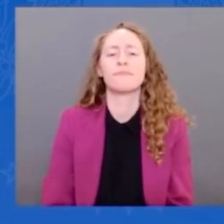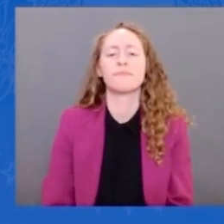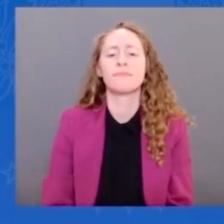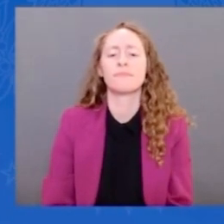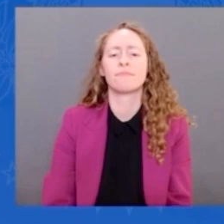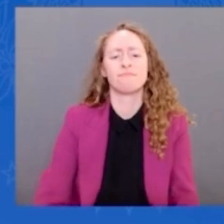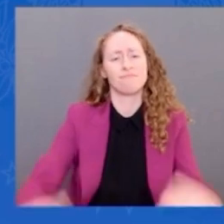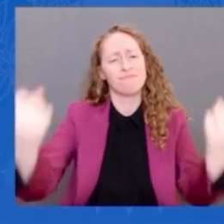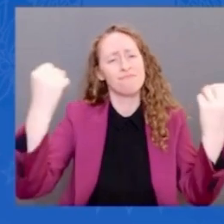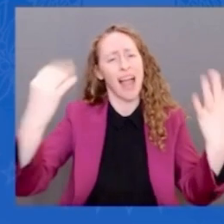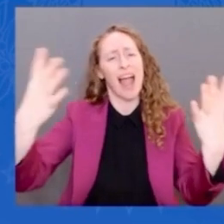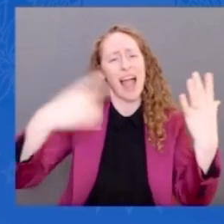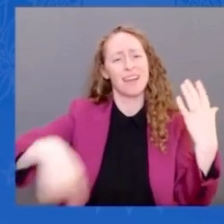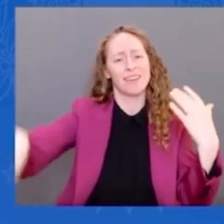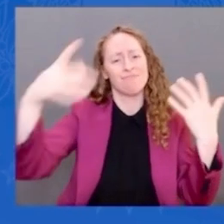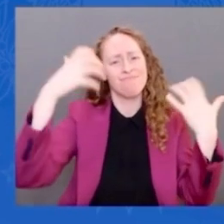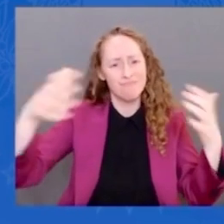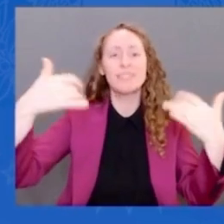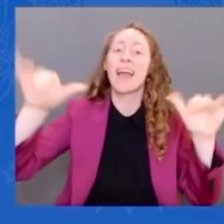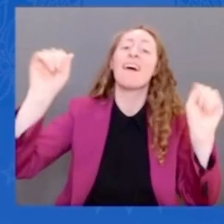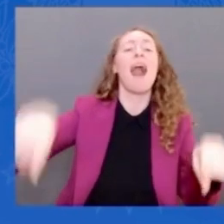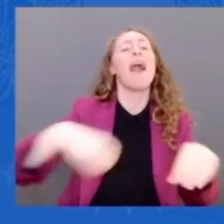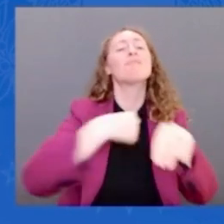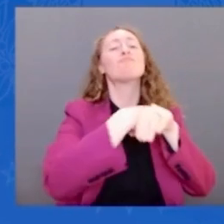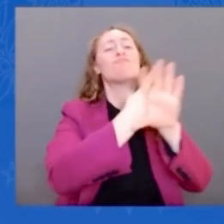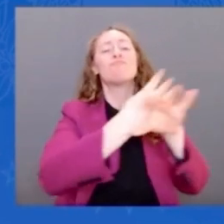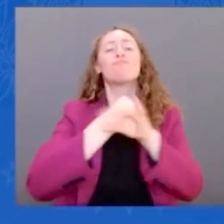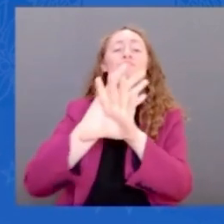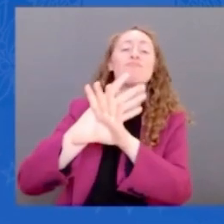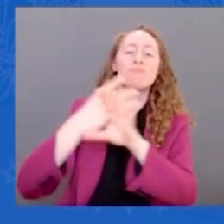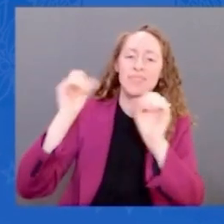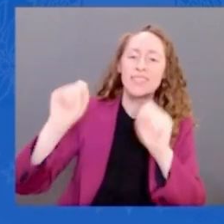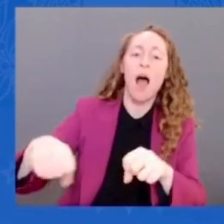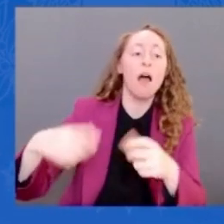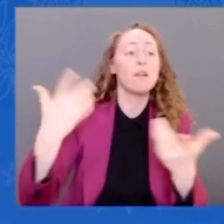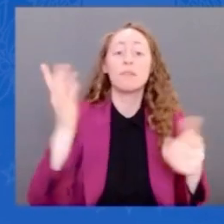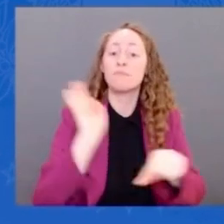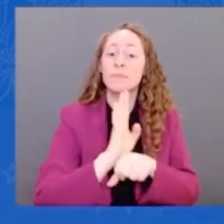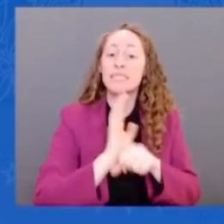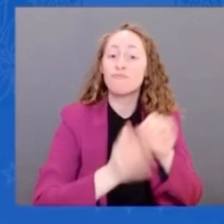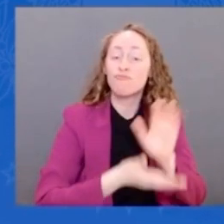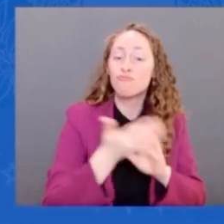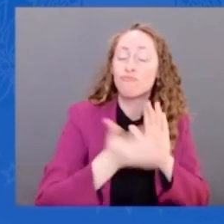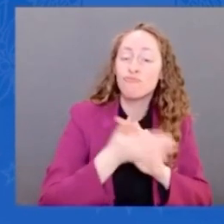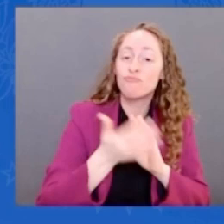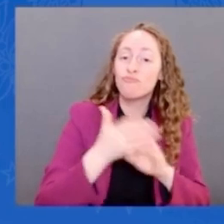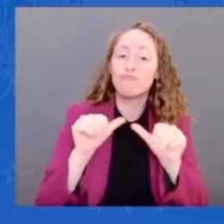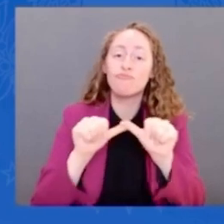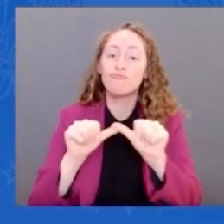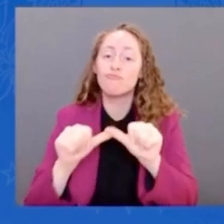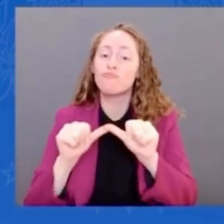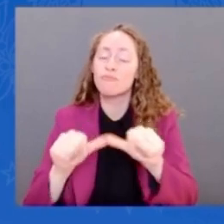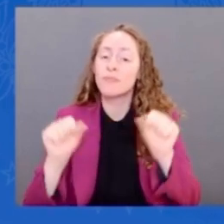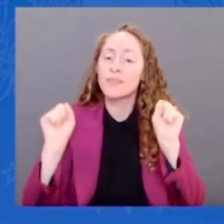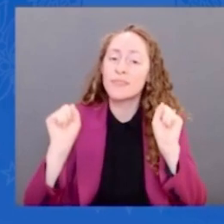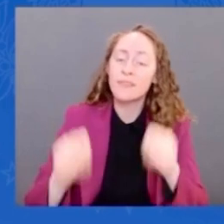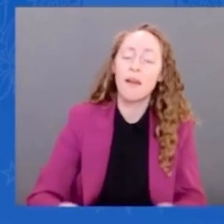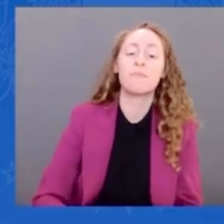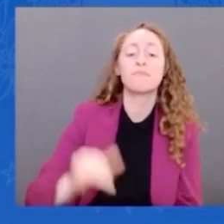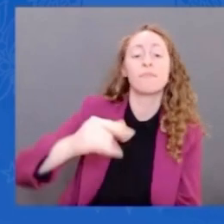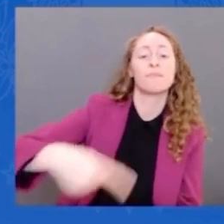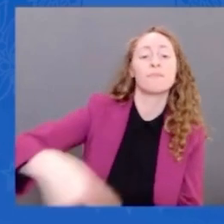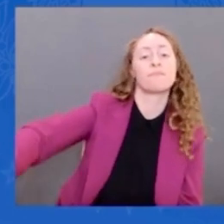afloat on the strength of their online sales, allowing farmers to use precision agricultural technology to improve their